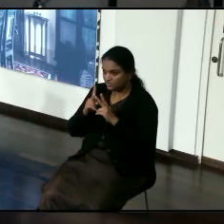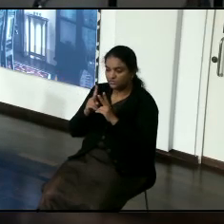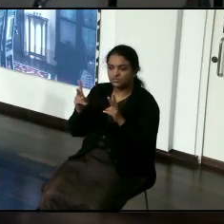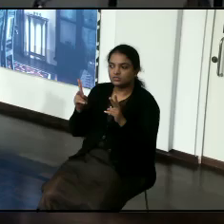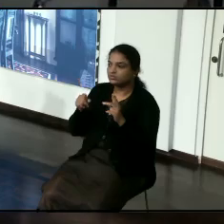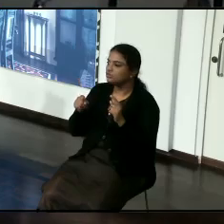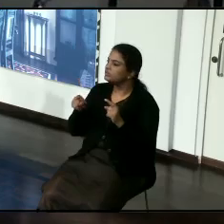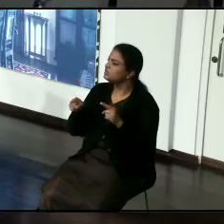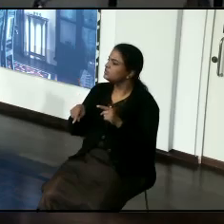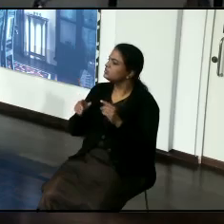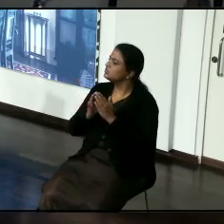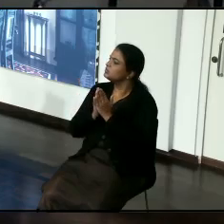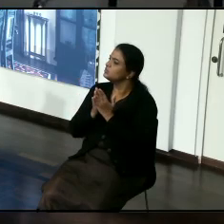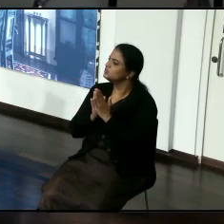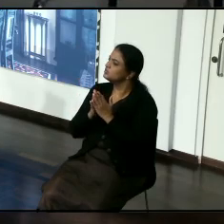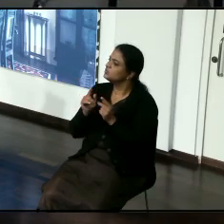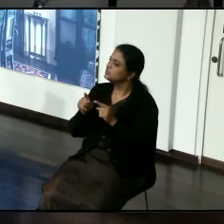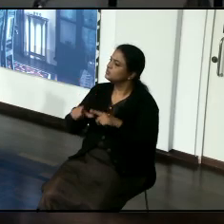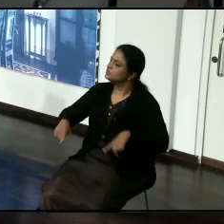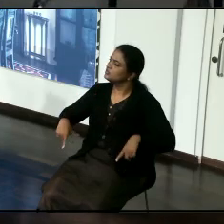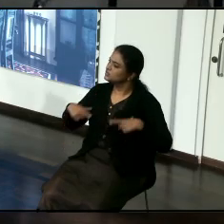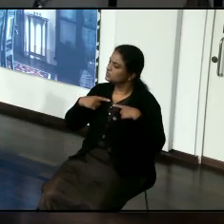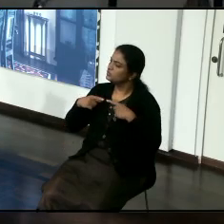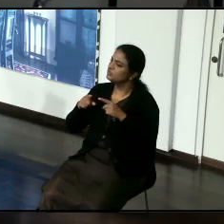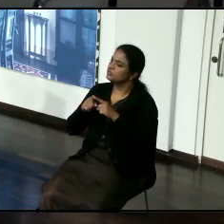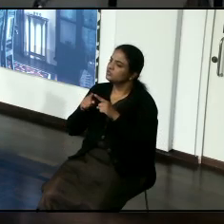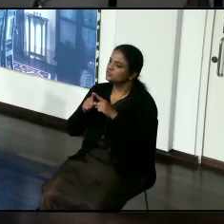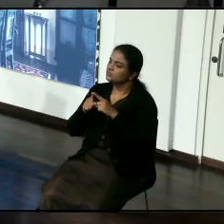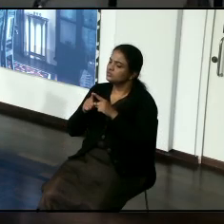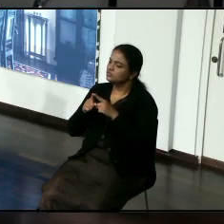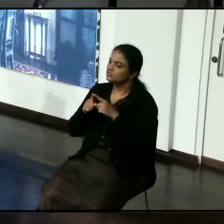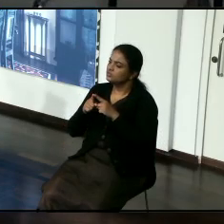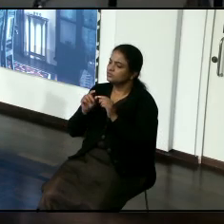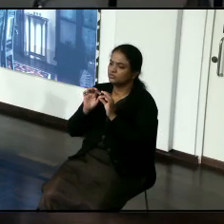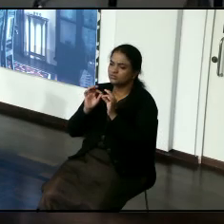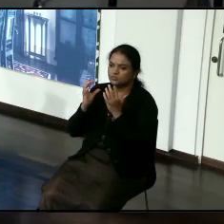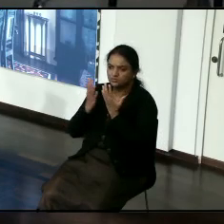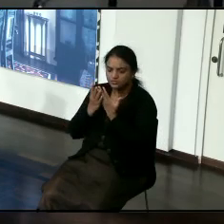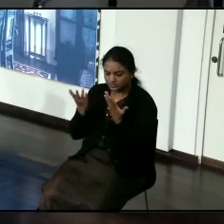this book, you're looking at the lives and families of